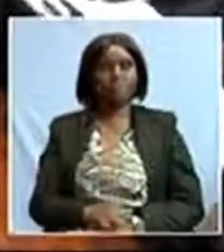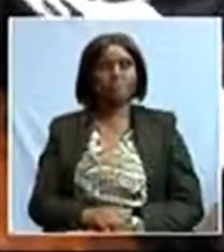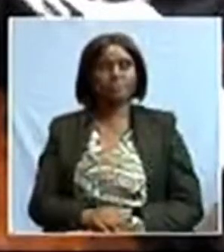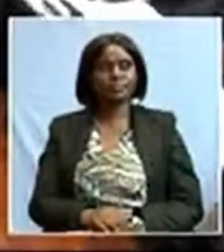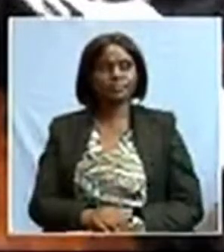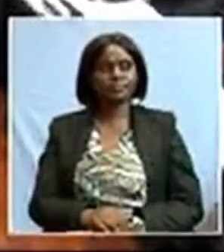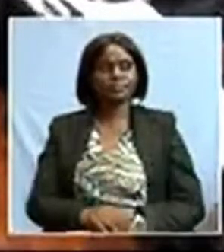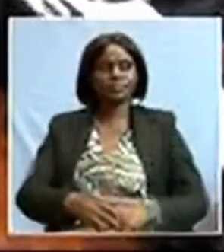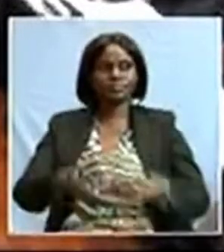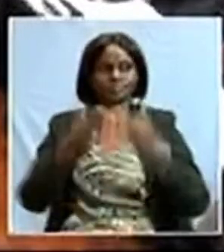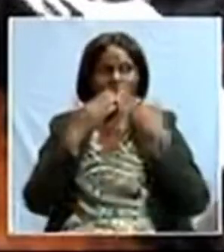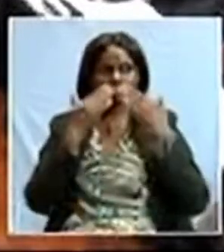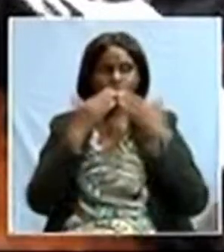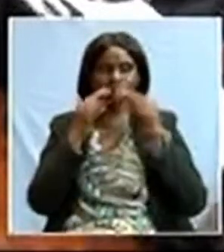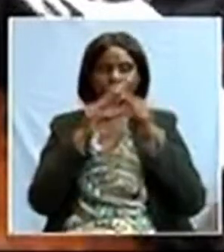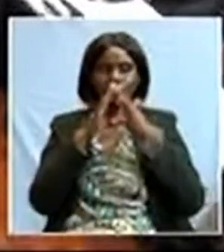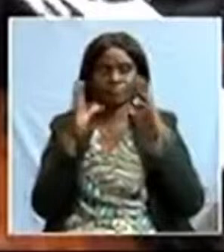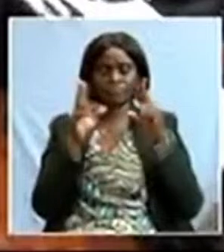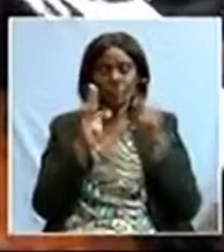Chair, thank you so very much.